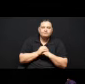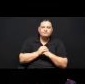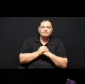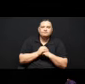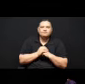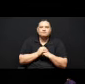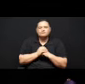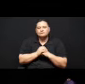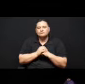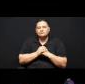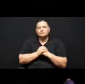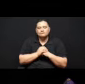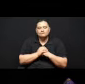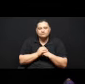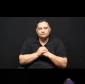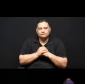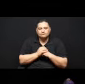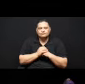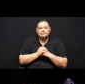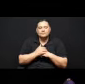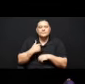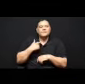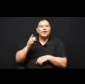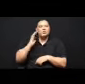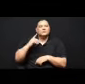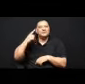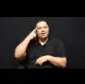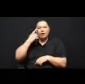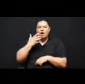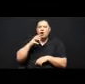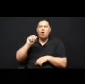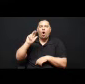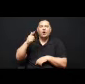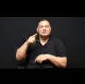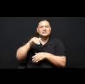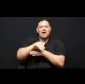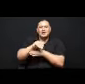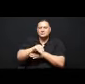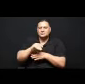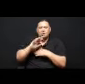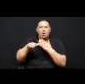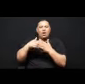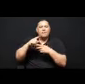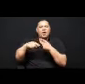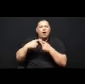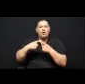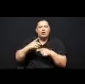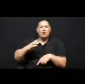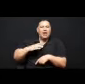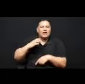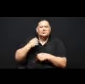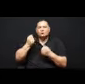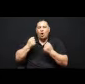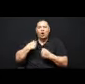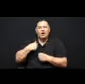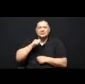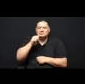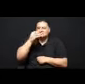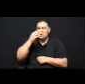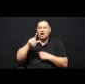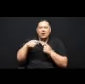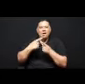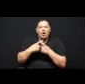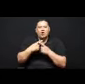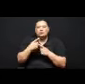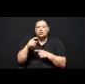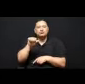I used to think Hot August Nights was all about the classic cars. I didn't care about the cruising around Grandpa's